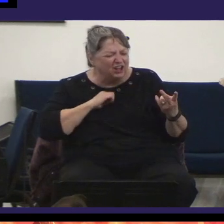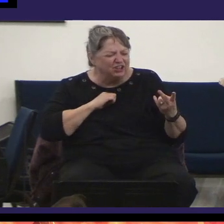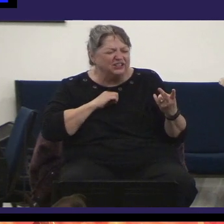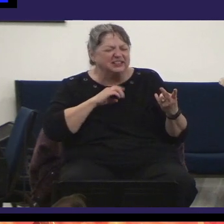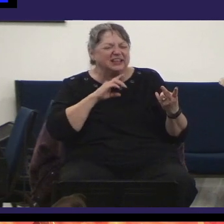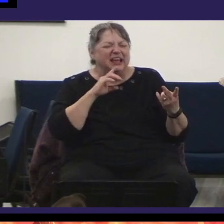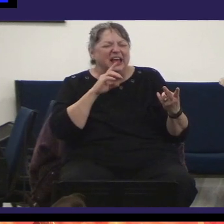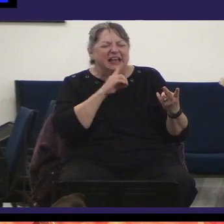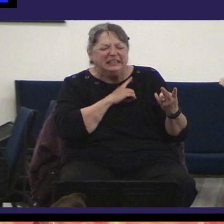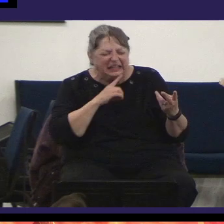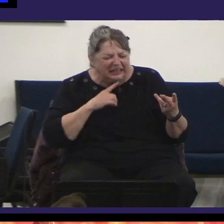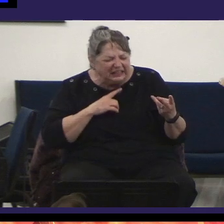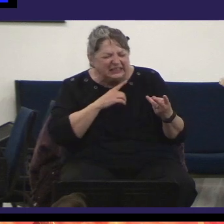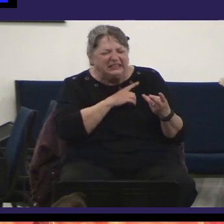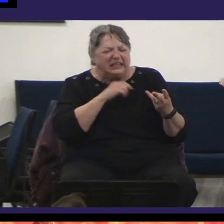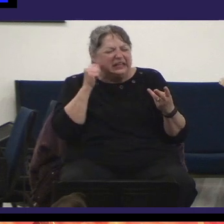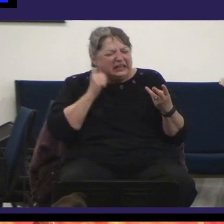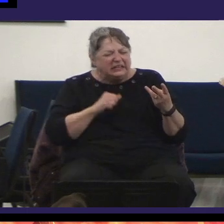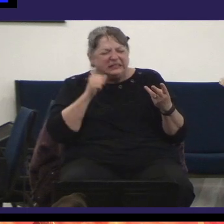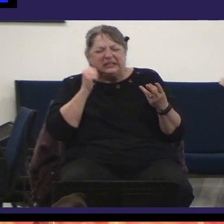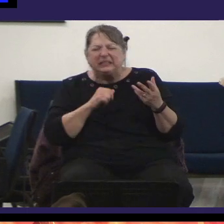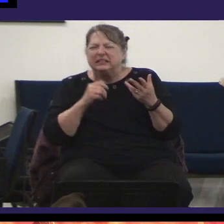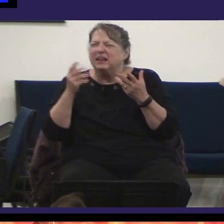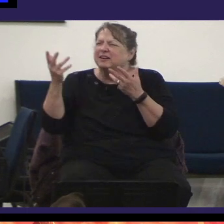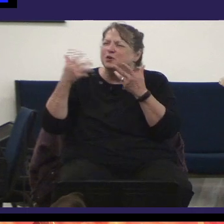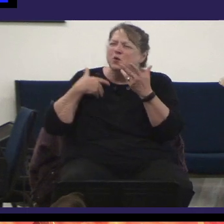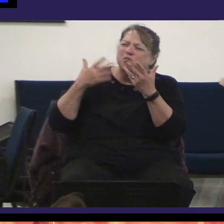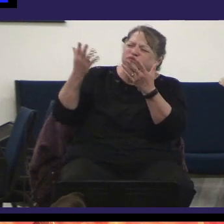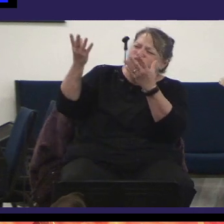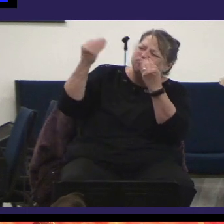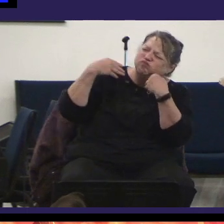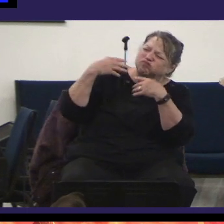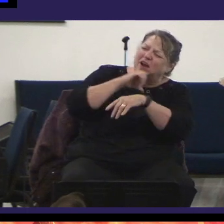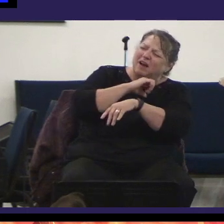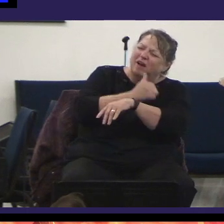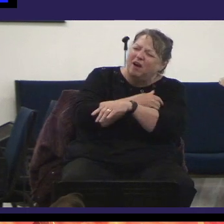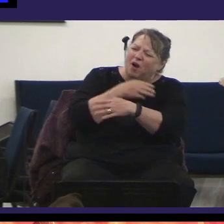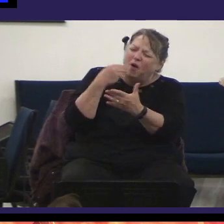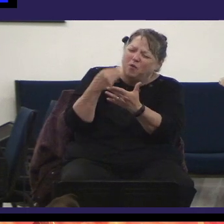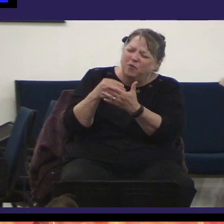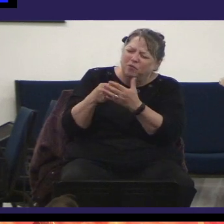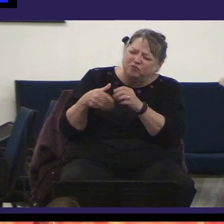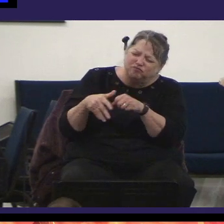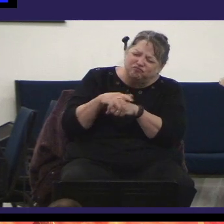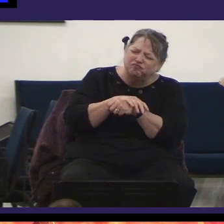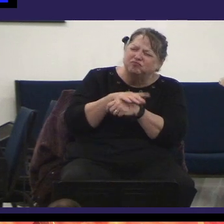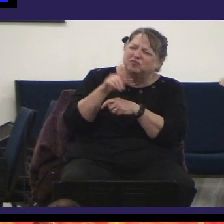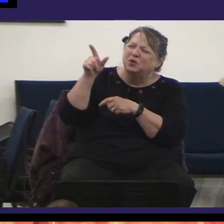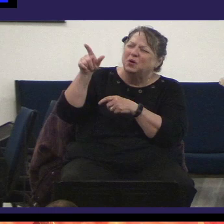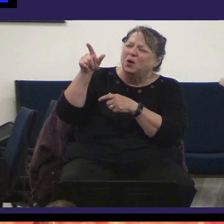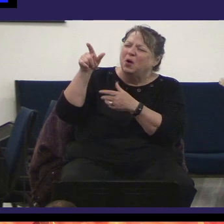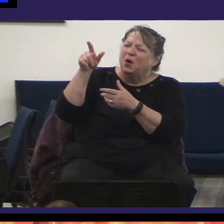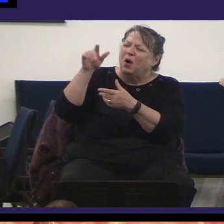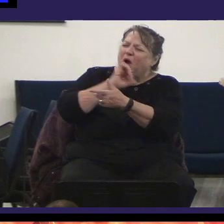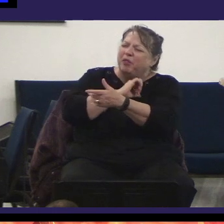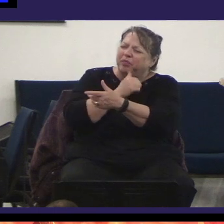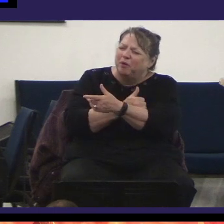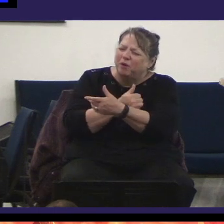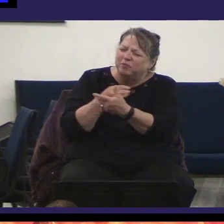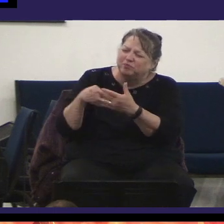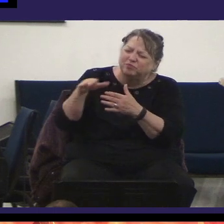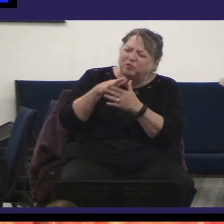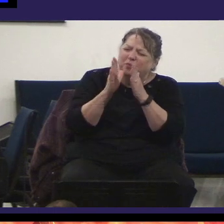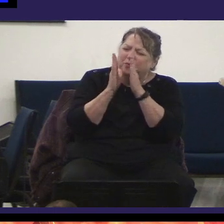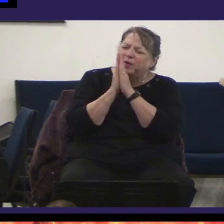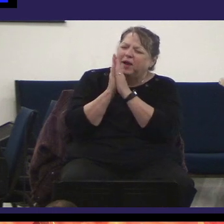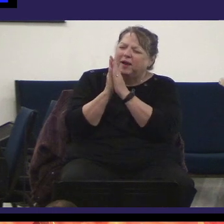deaconess alike. We declare the authority of Jesus over our finances. We declare the authority of Jesus over our prayer